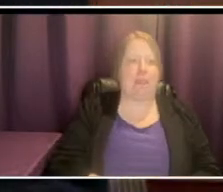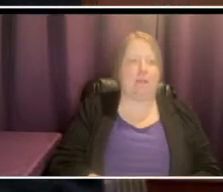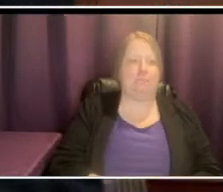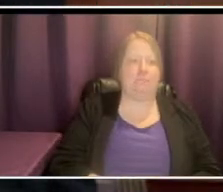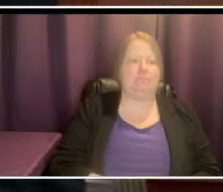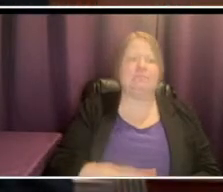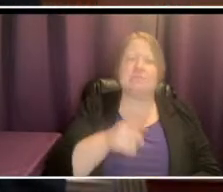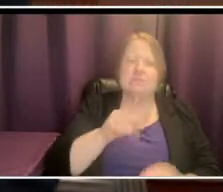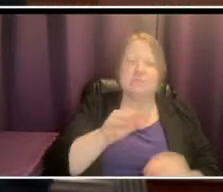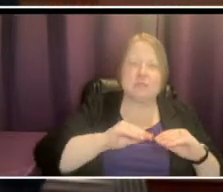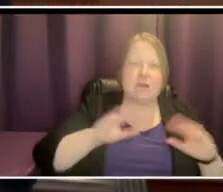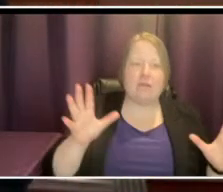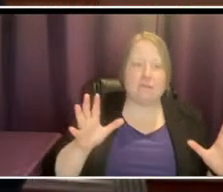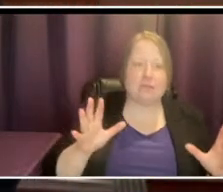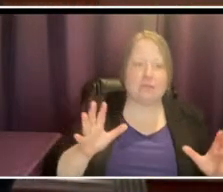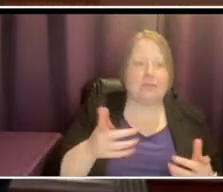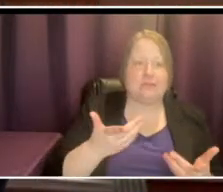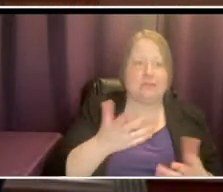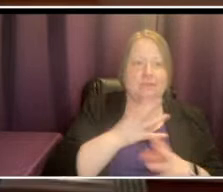that only President Trump